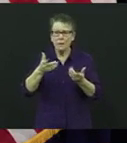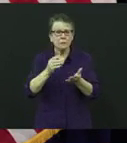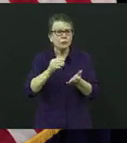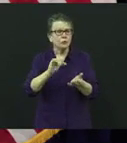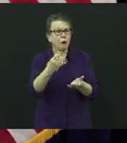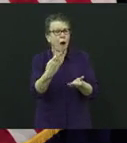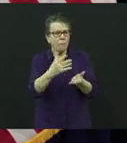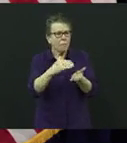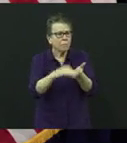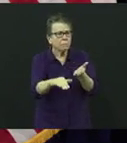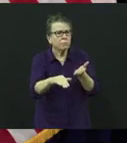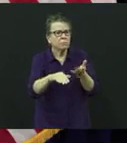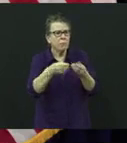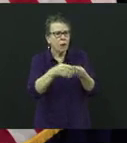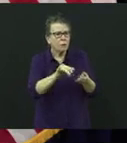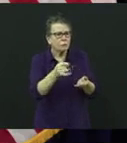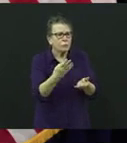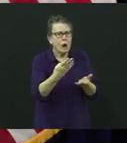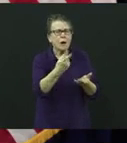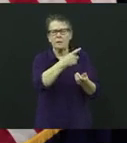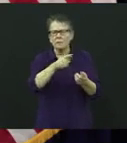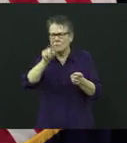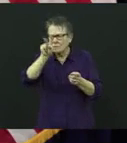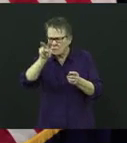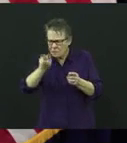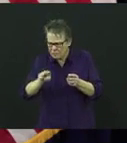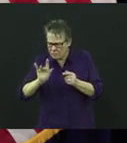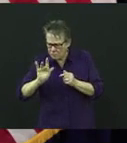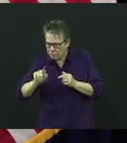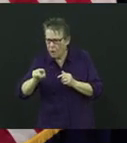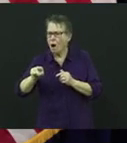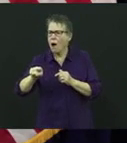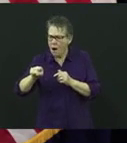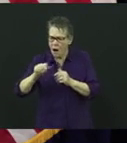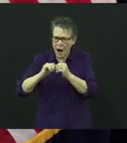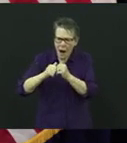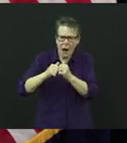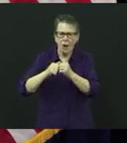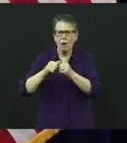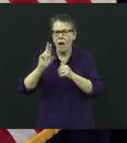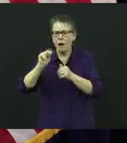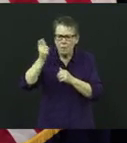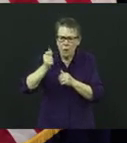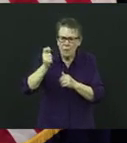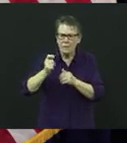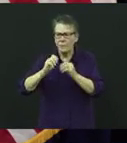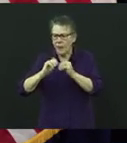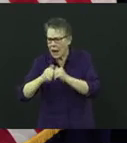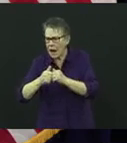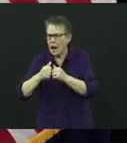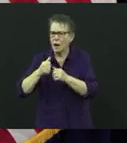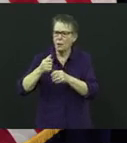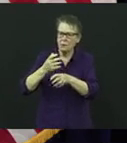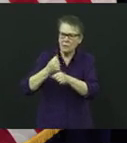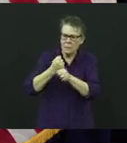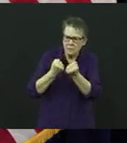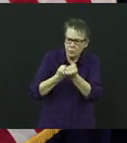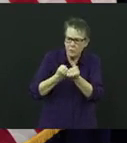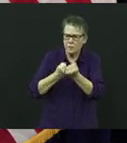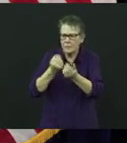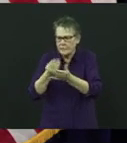state in the United States to do this. The response has been nothing less than overwhelming. In the